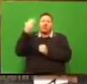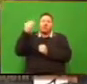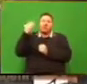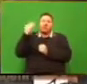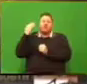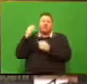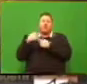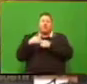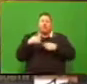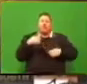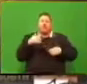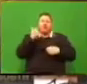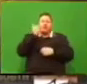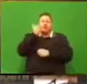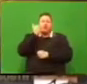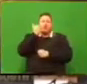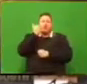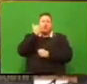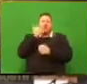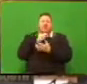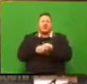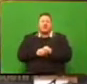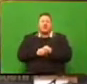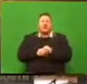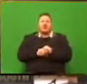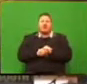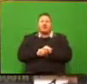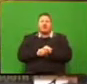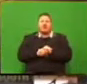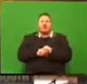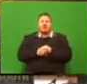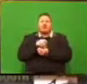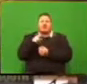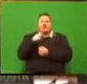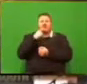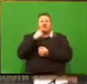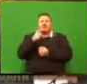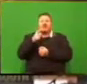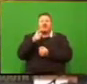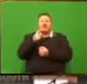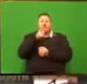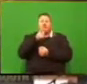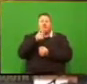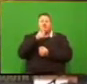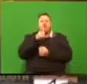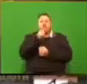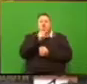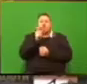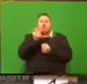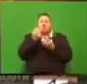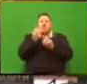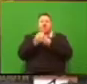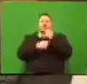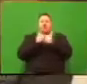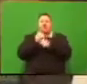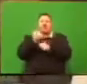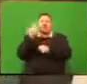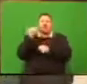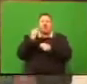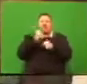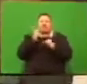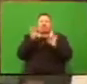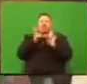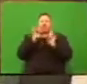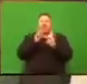president, Thabo Mbeki. He uttered these words many years ago, and nothing has changed.